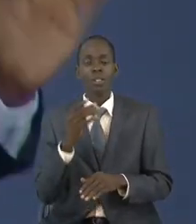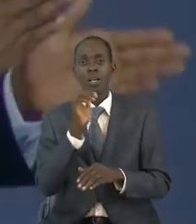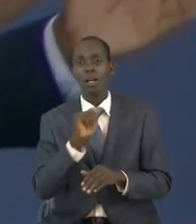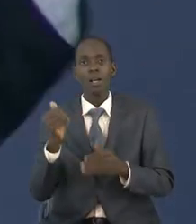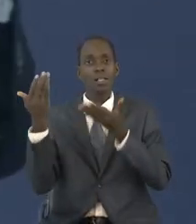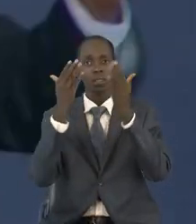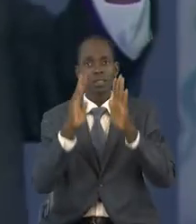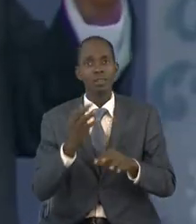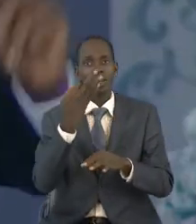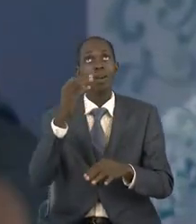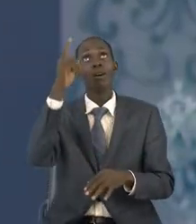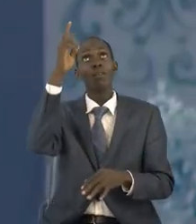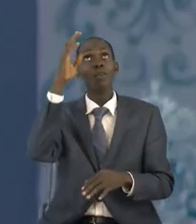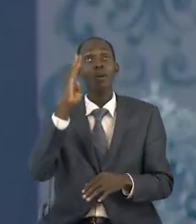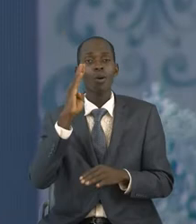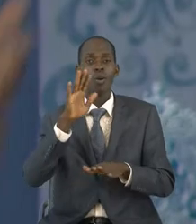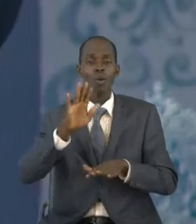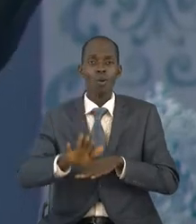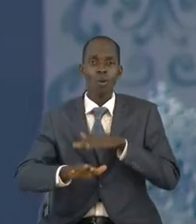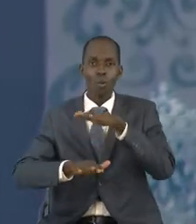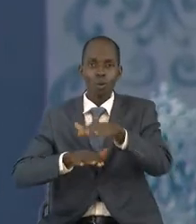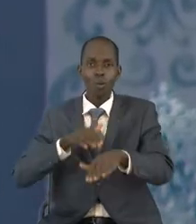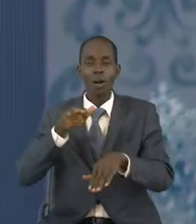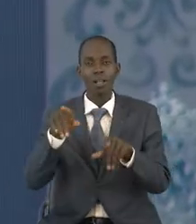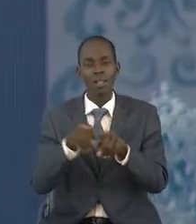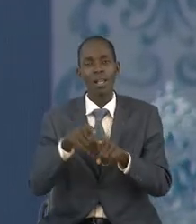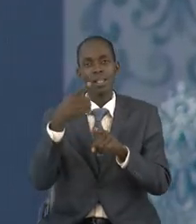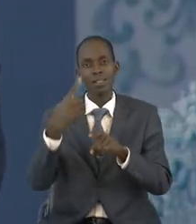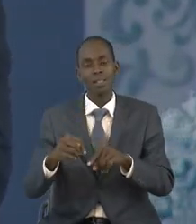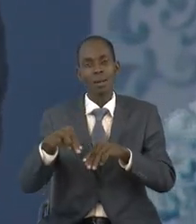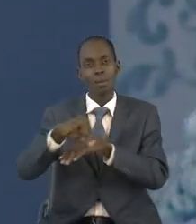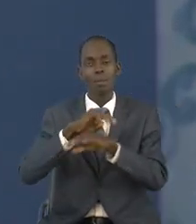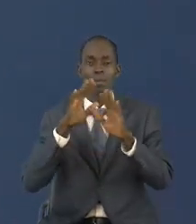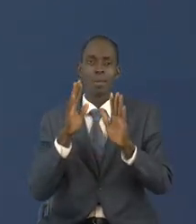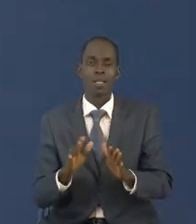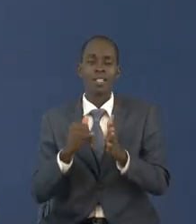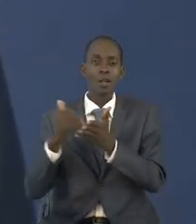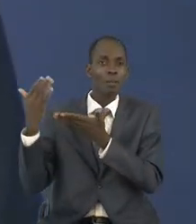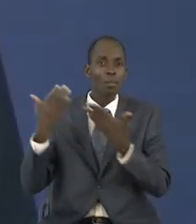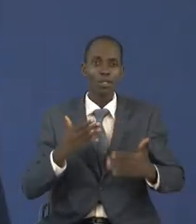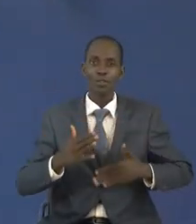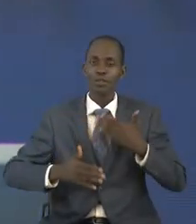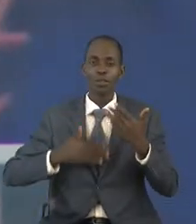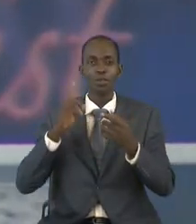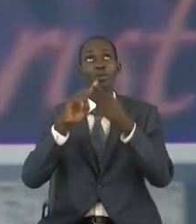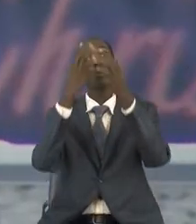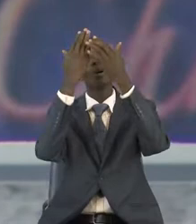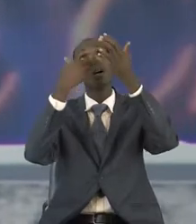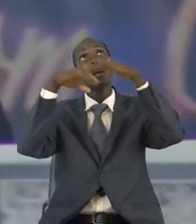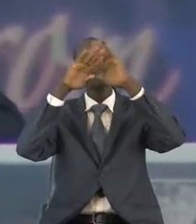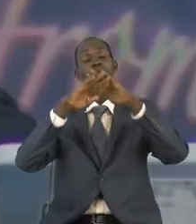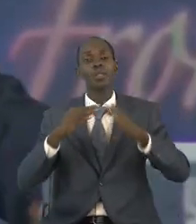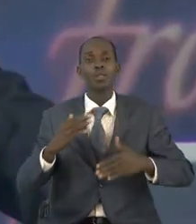walks like the Master. It brings joy to heaven, and it brings joy in our heart, and it